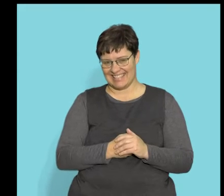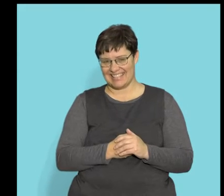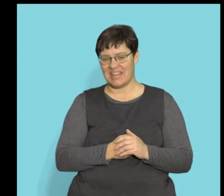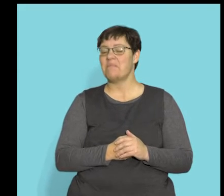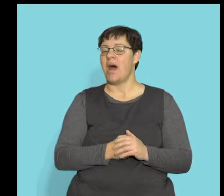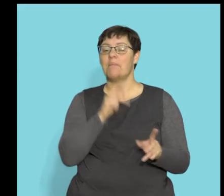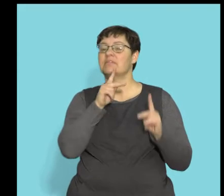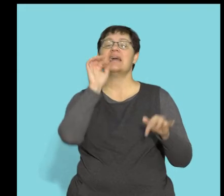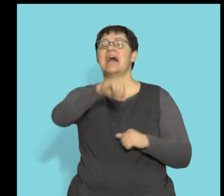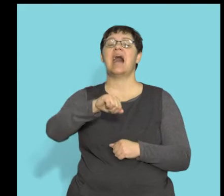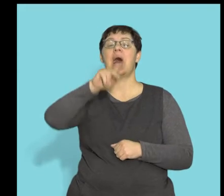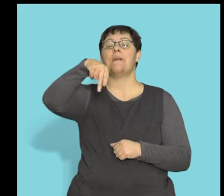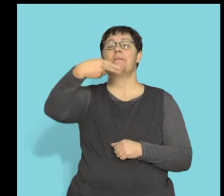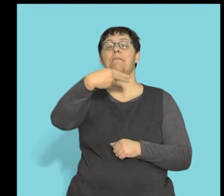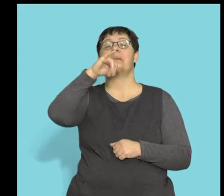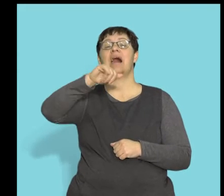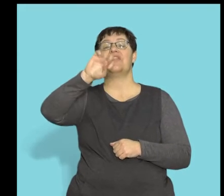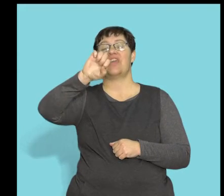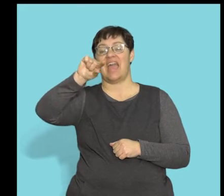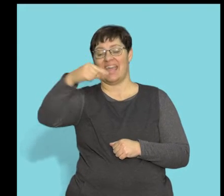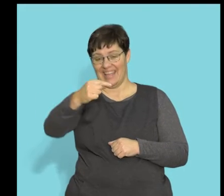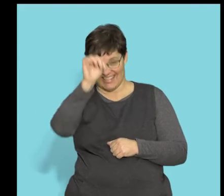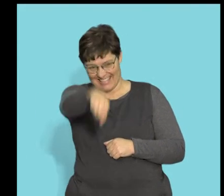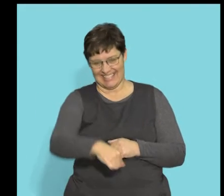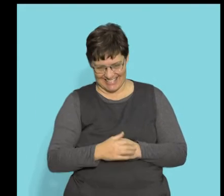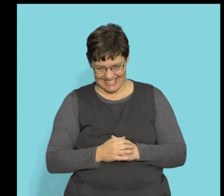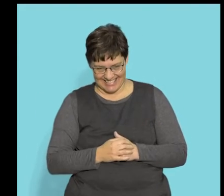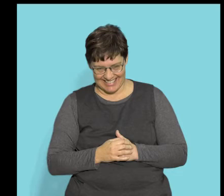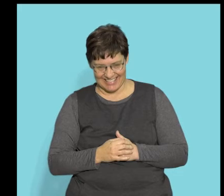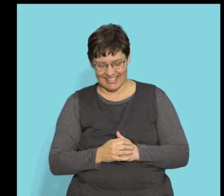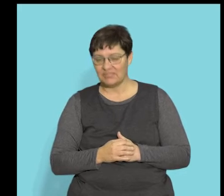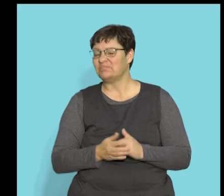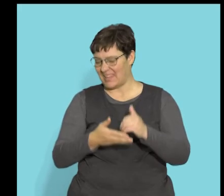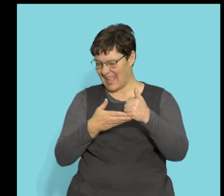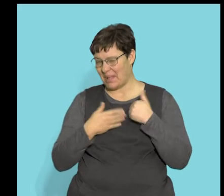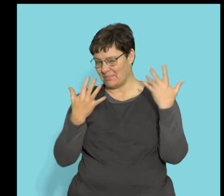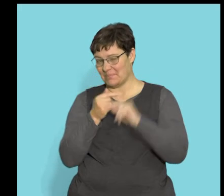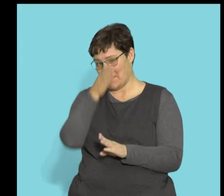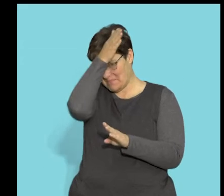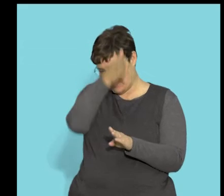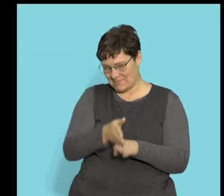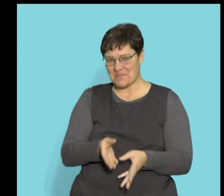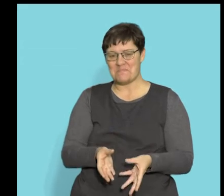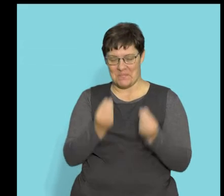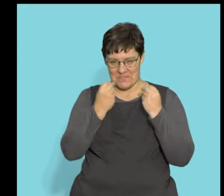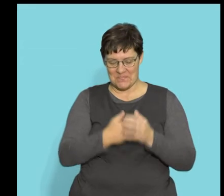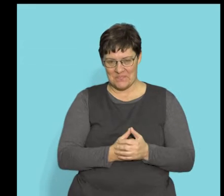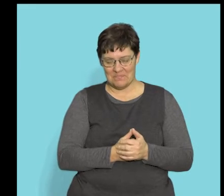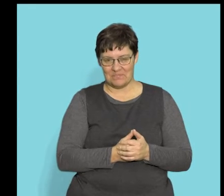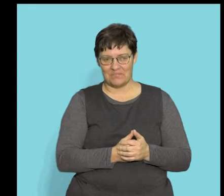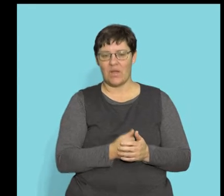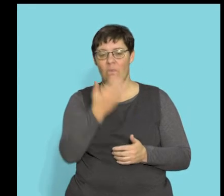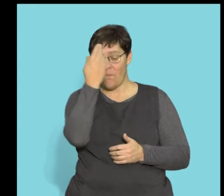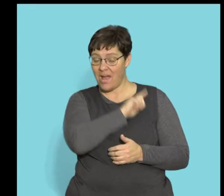Yes, I'm hoping that we've got some people saying Pythag. So Pythagoras can help me calculate the perpendicular